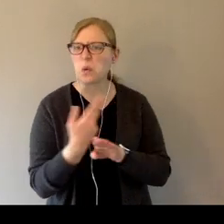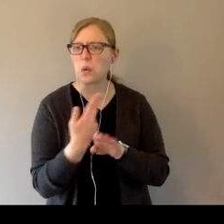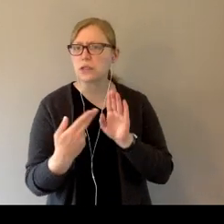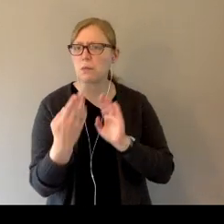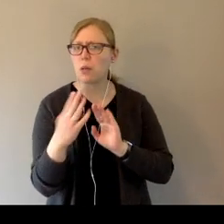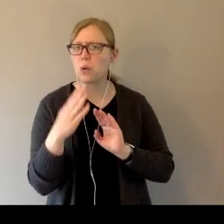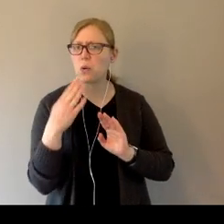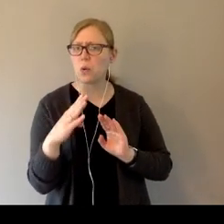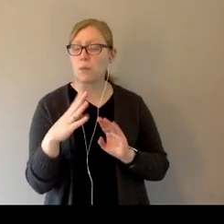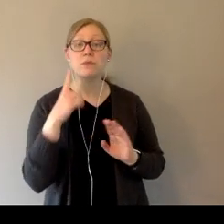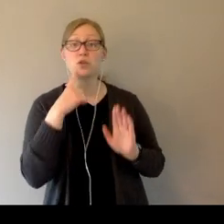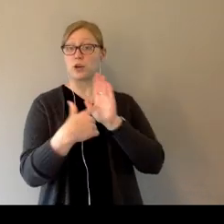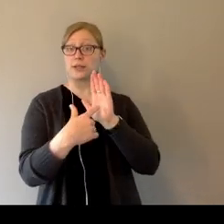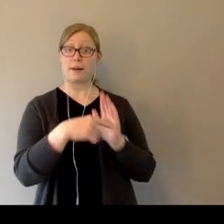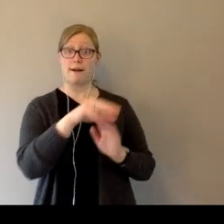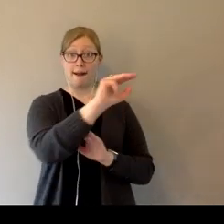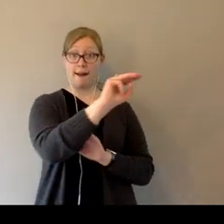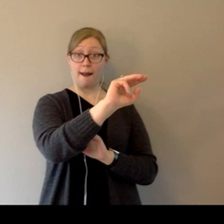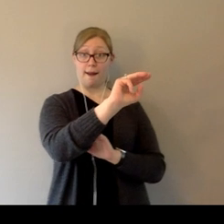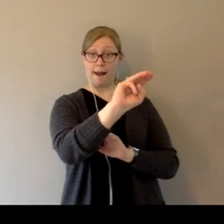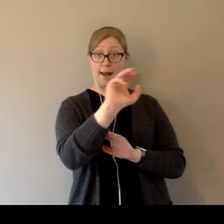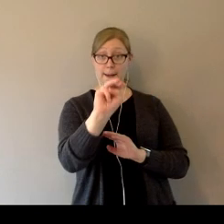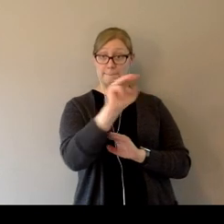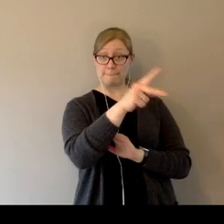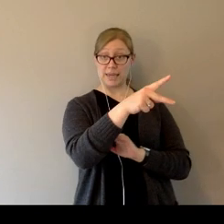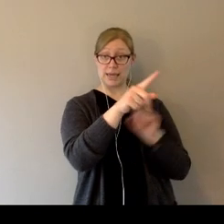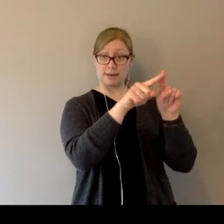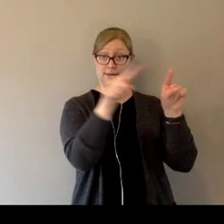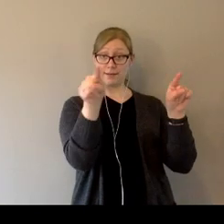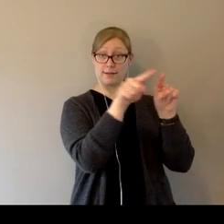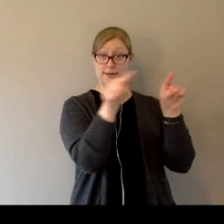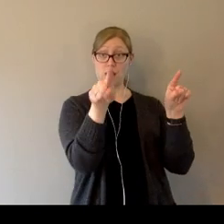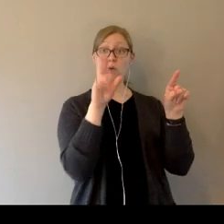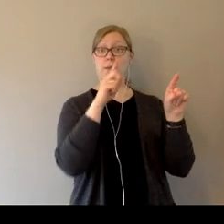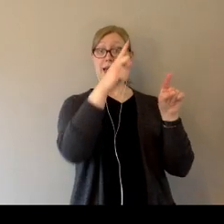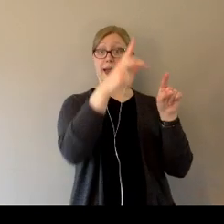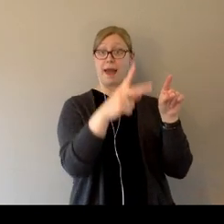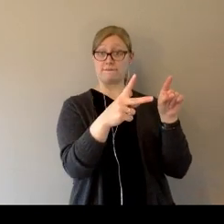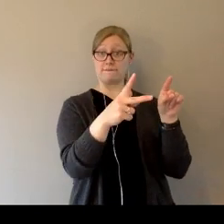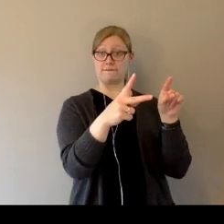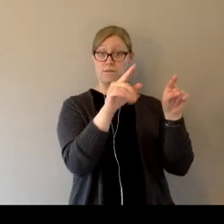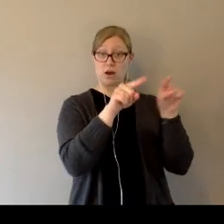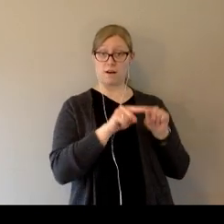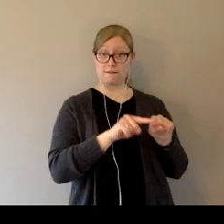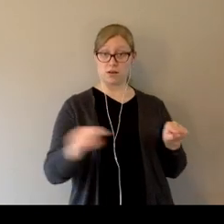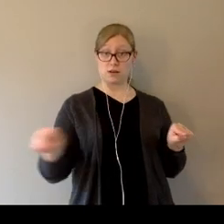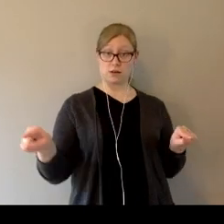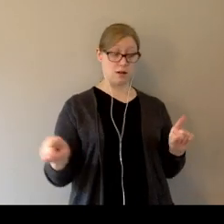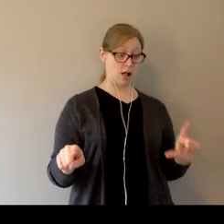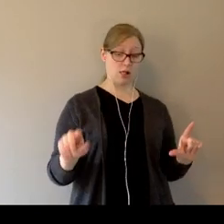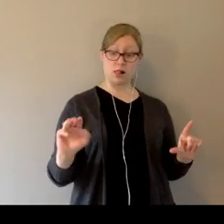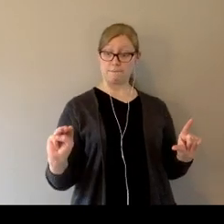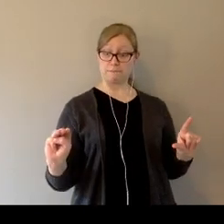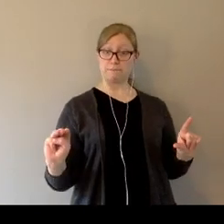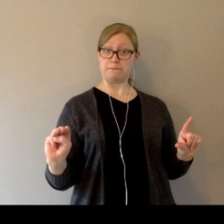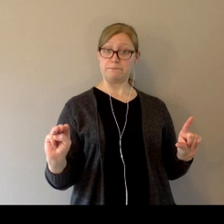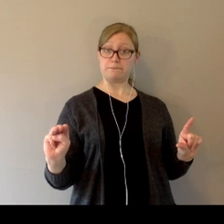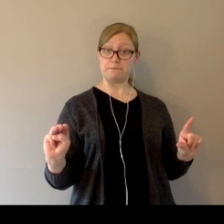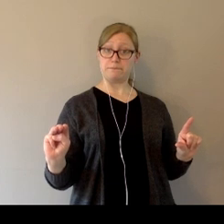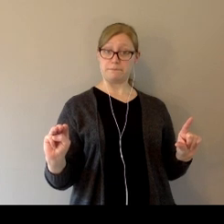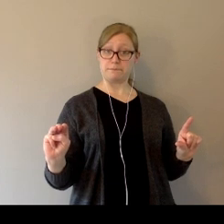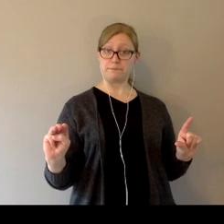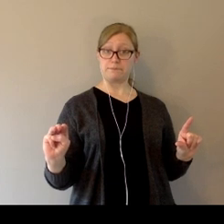side MP is going to be half the length of LN. And so